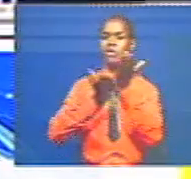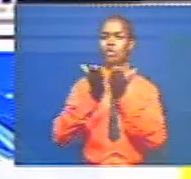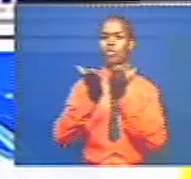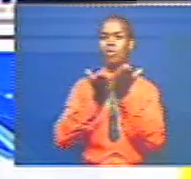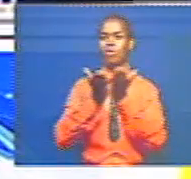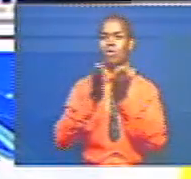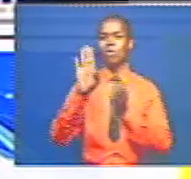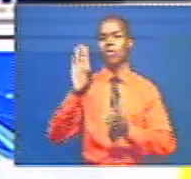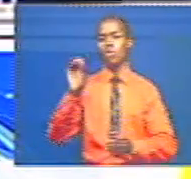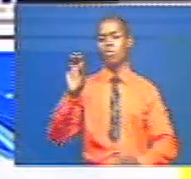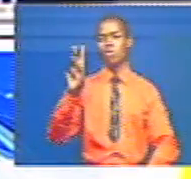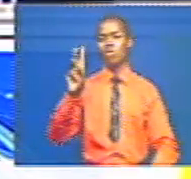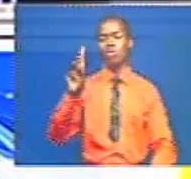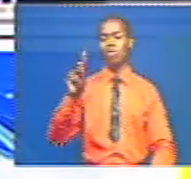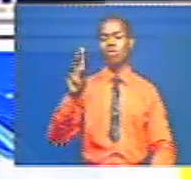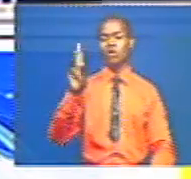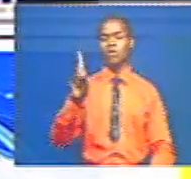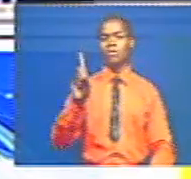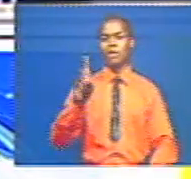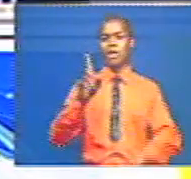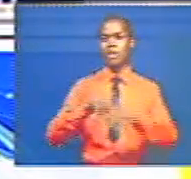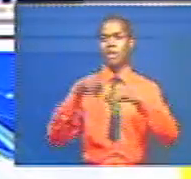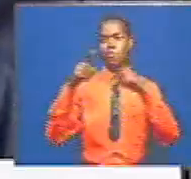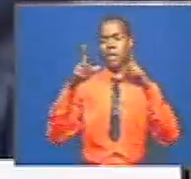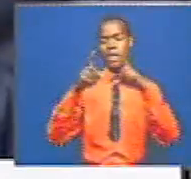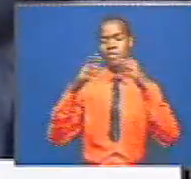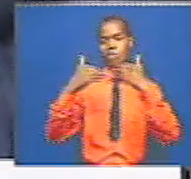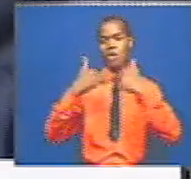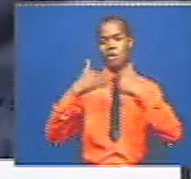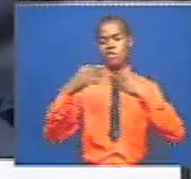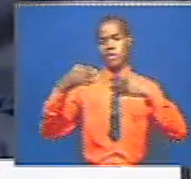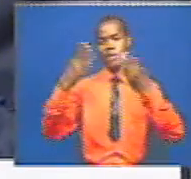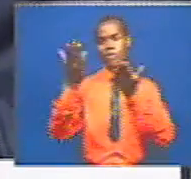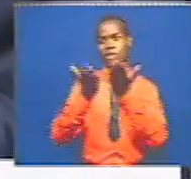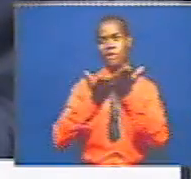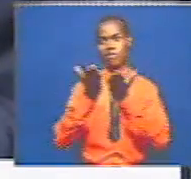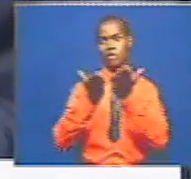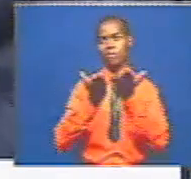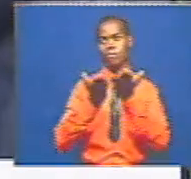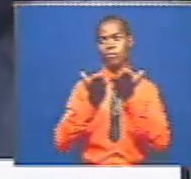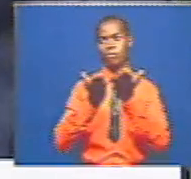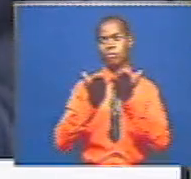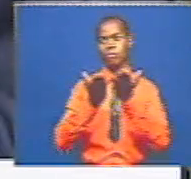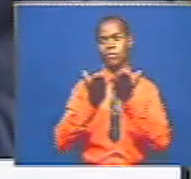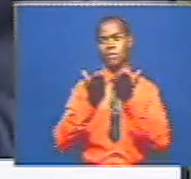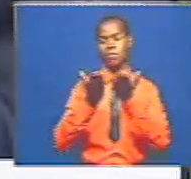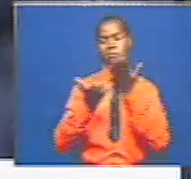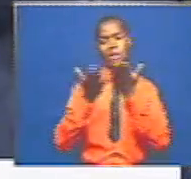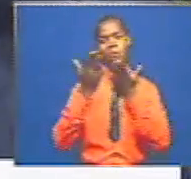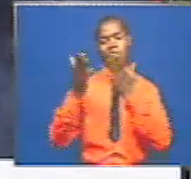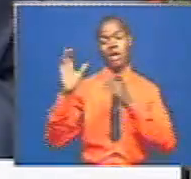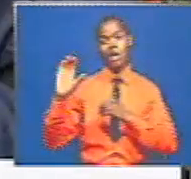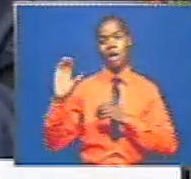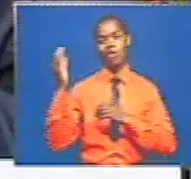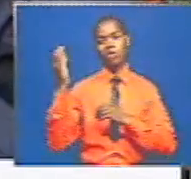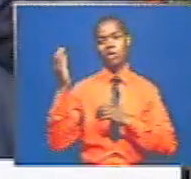services board. Mm-hmm. If you are licensed to give services to do water services, mm-hmm. either by county or either